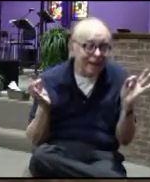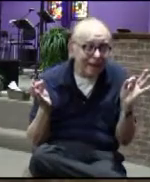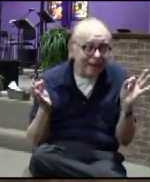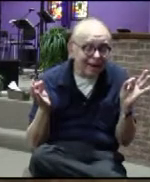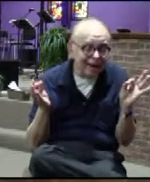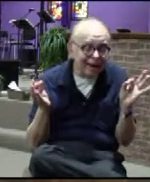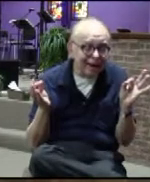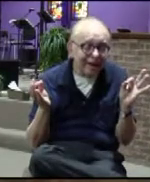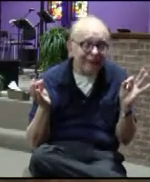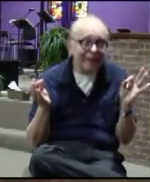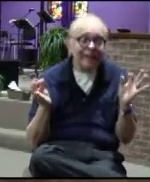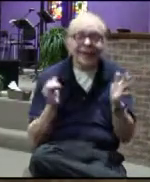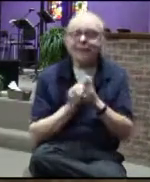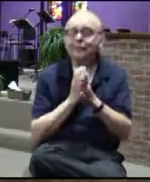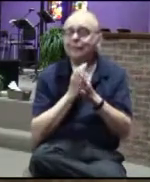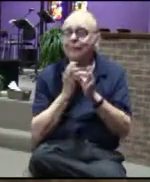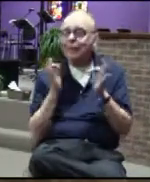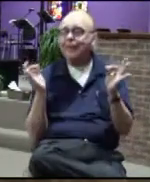it's free